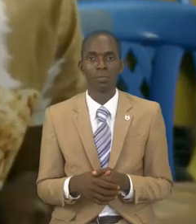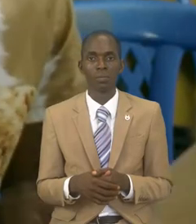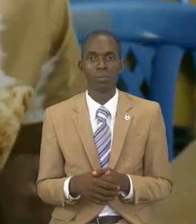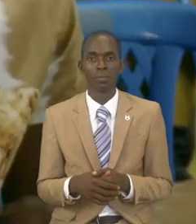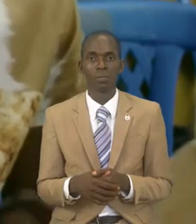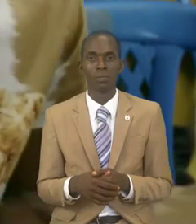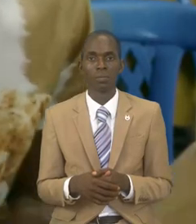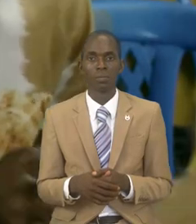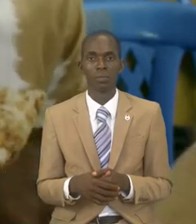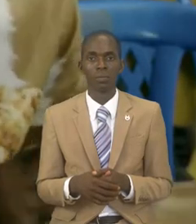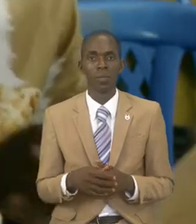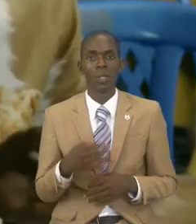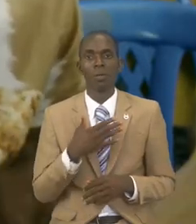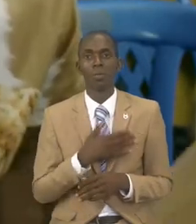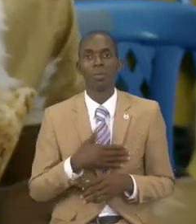attention, please.